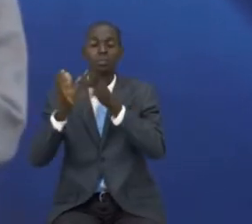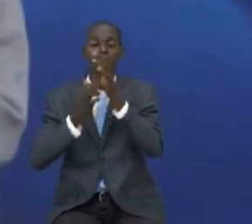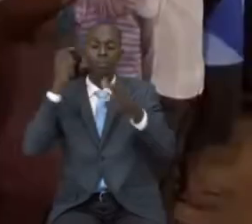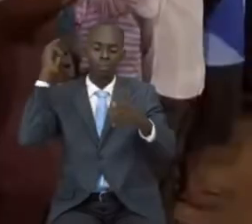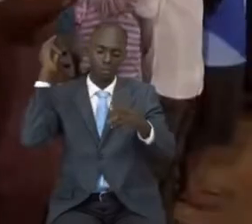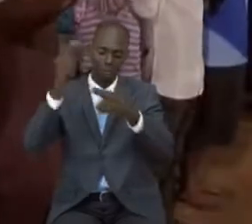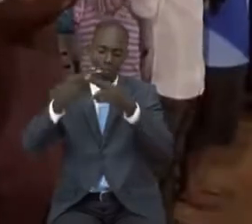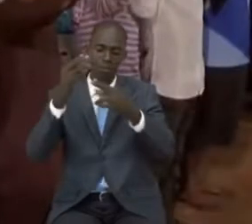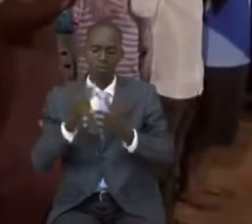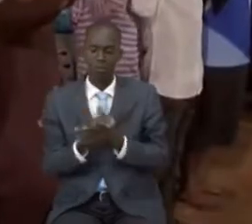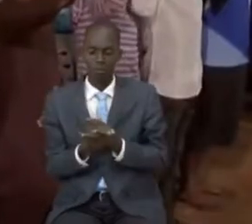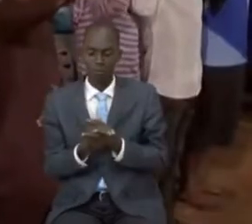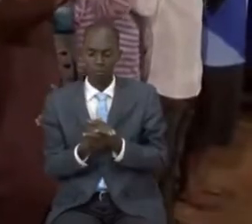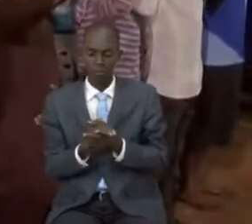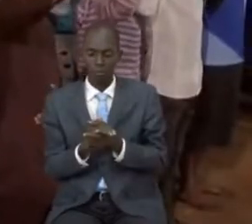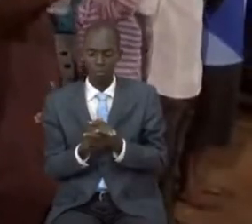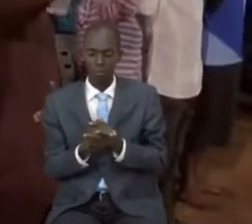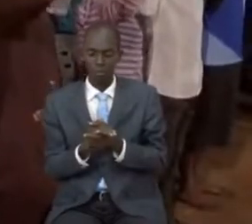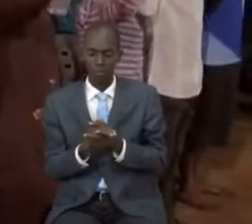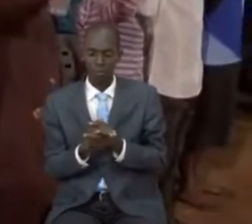Jesus' name.